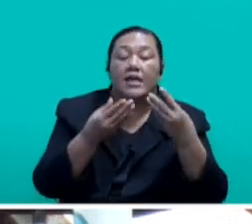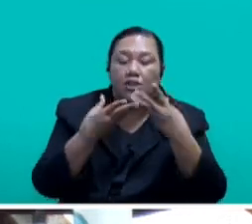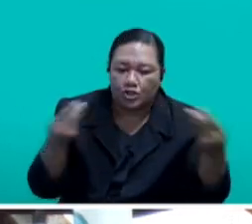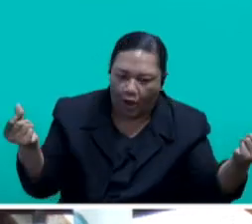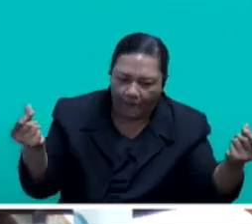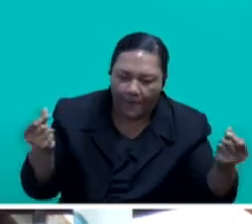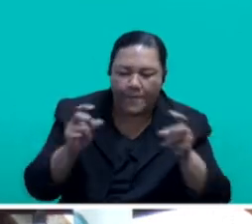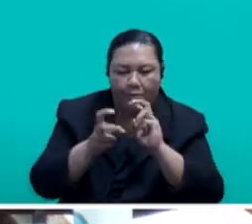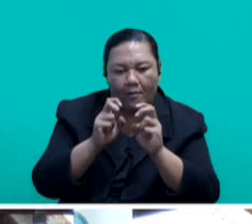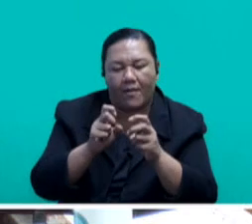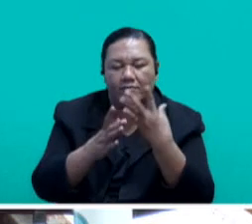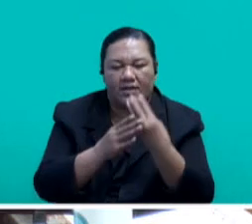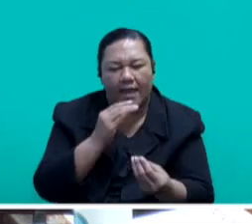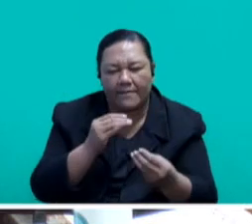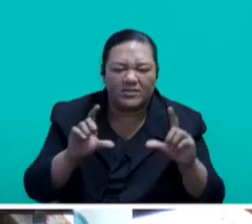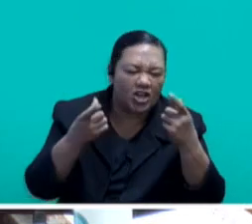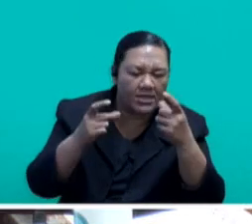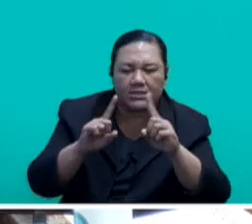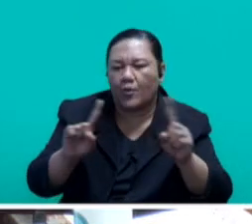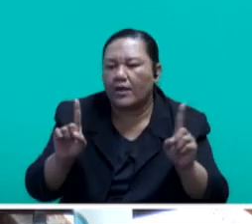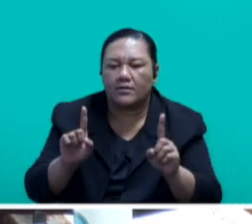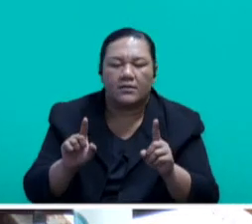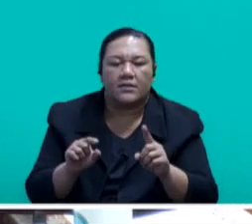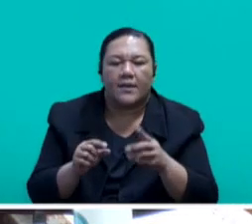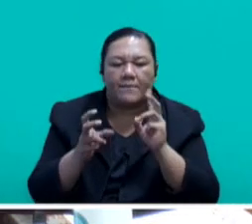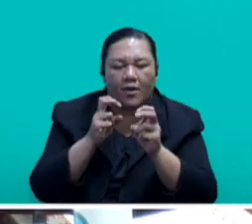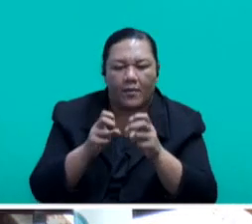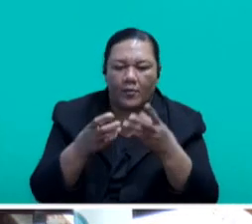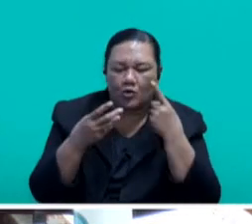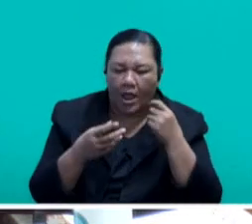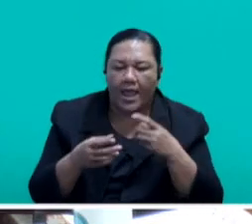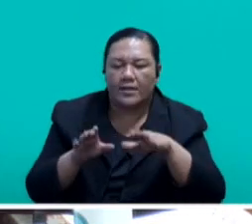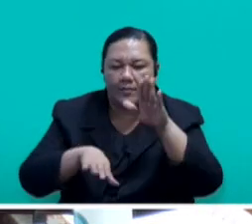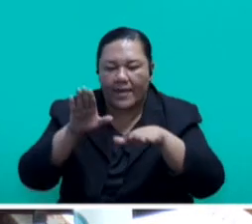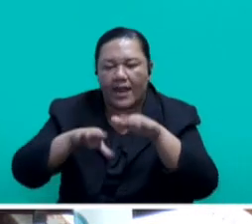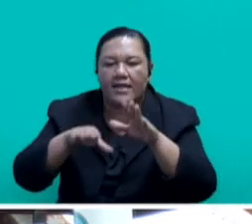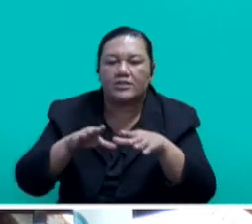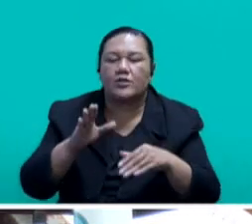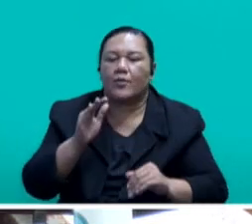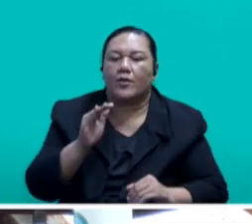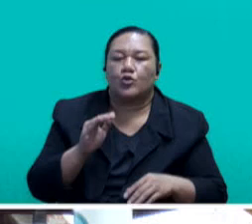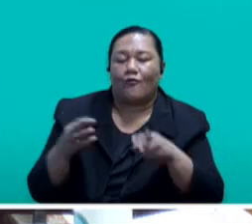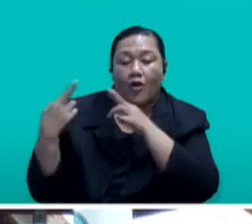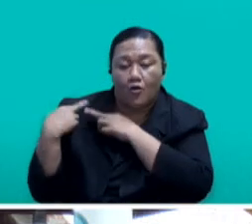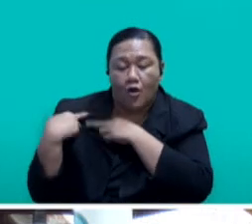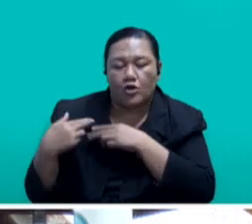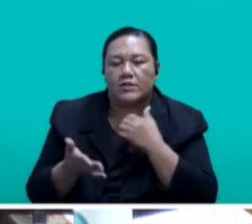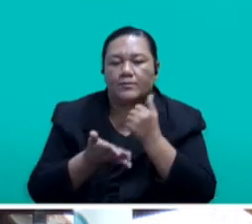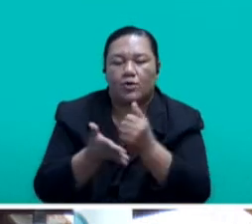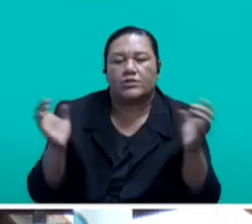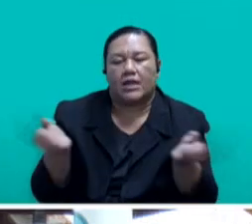the allocated budget, the Ministry will continue to ensure that we strike the right balance between the fulfillment of our role and function, support and encourage